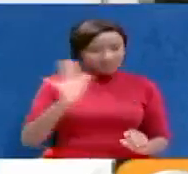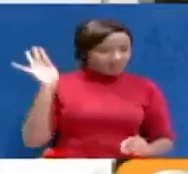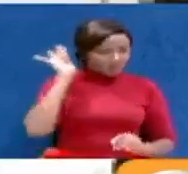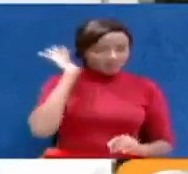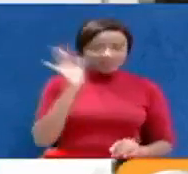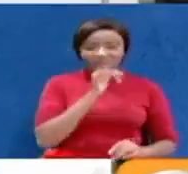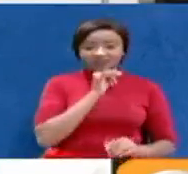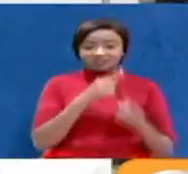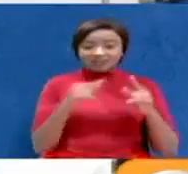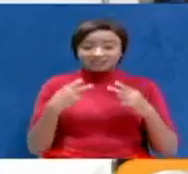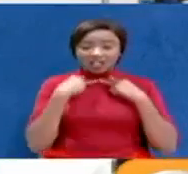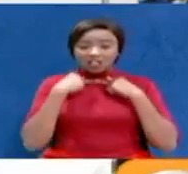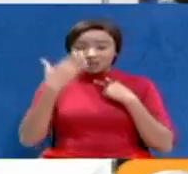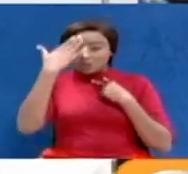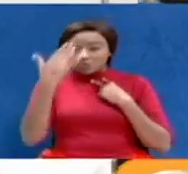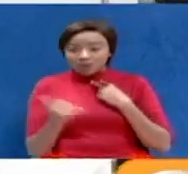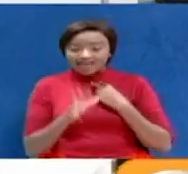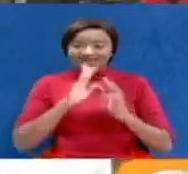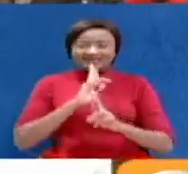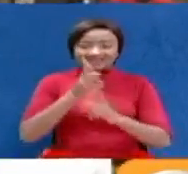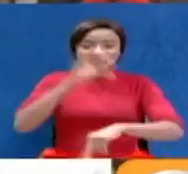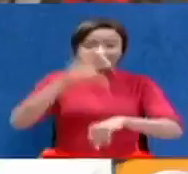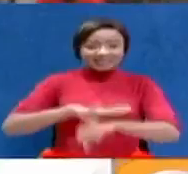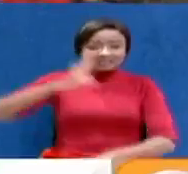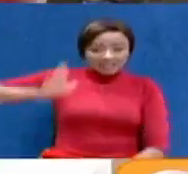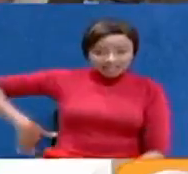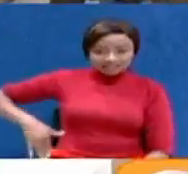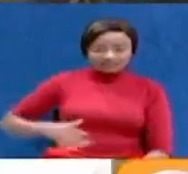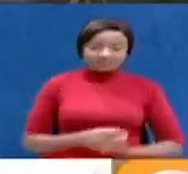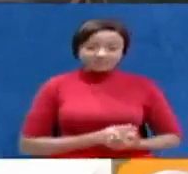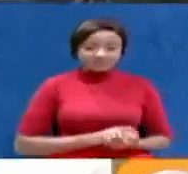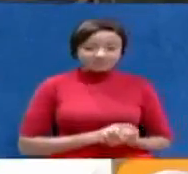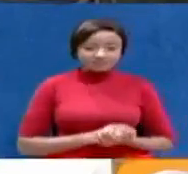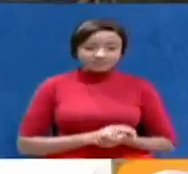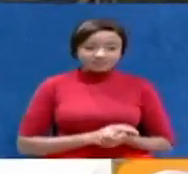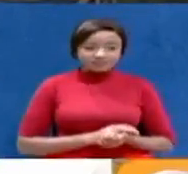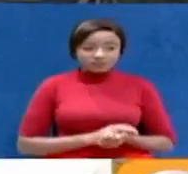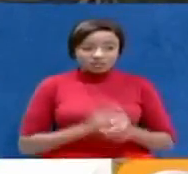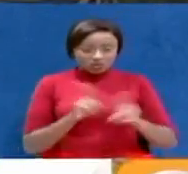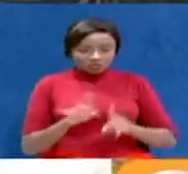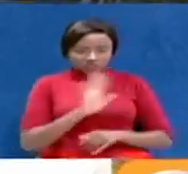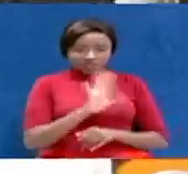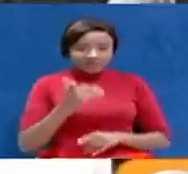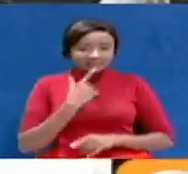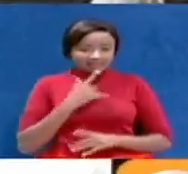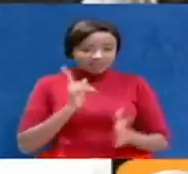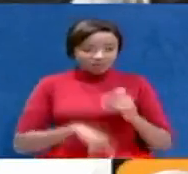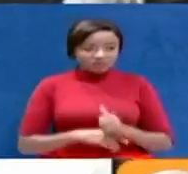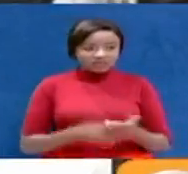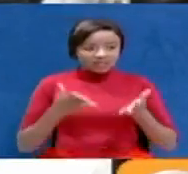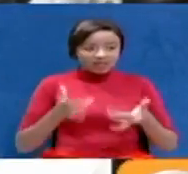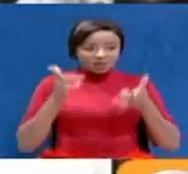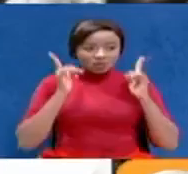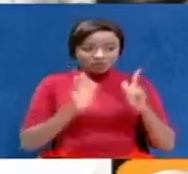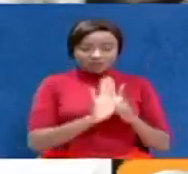complying, the delays in returning the results, they say, has been frustrating. The truckers now threatening to park their lorries